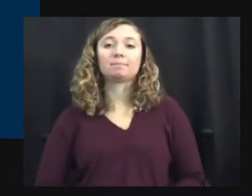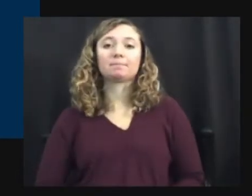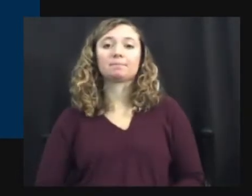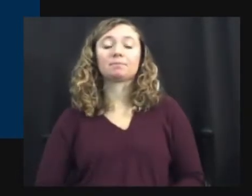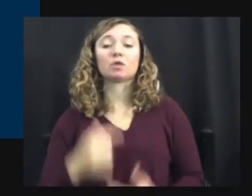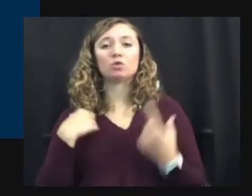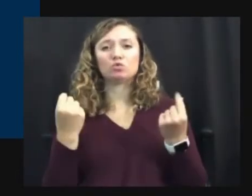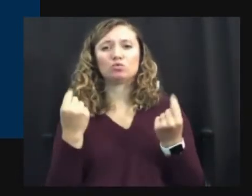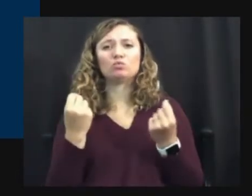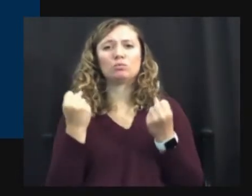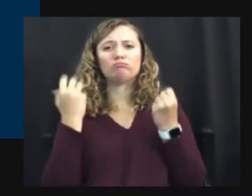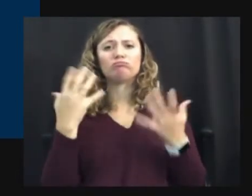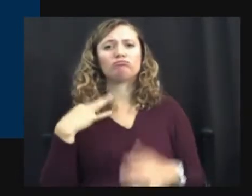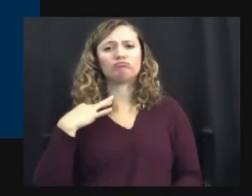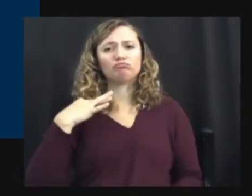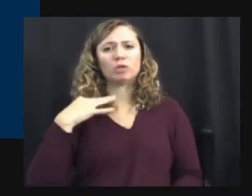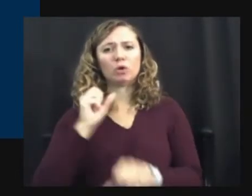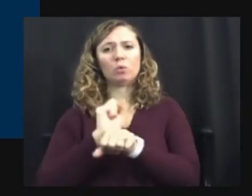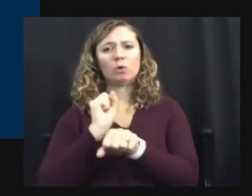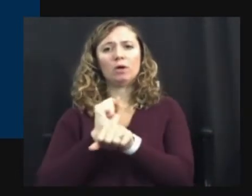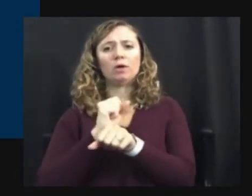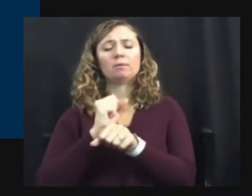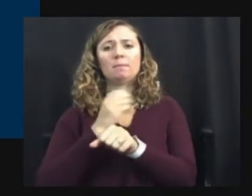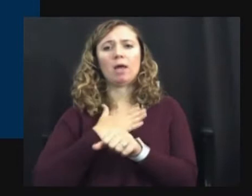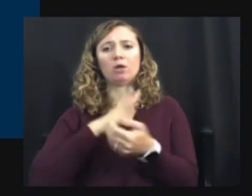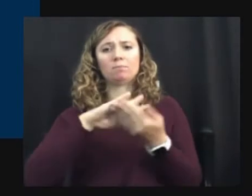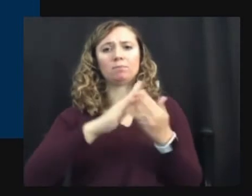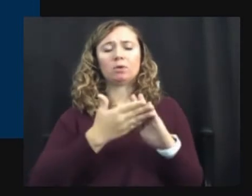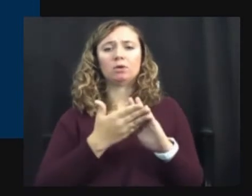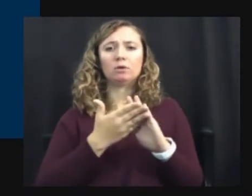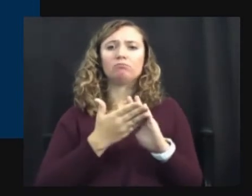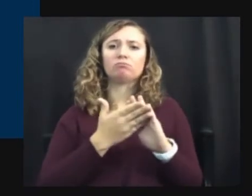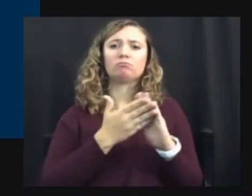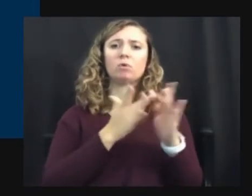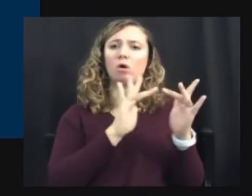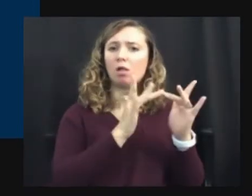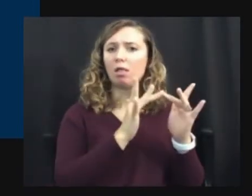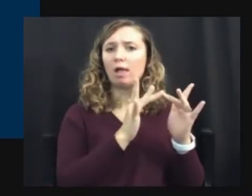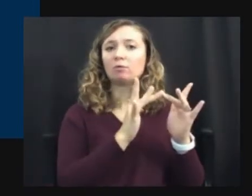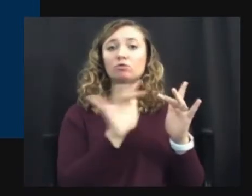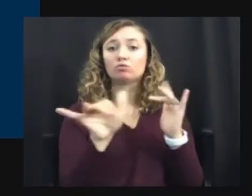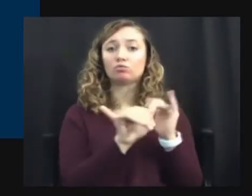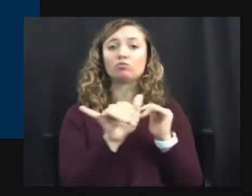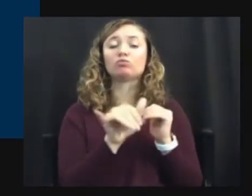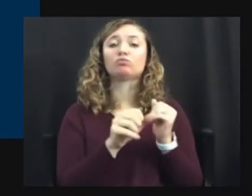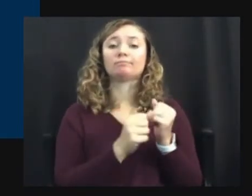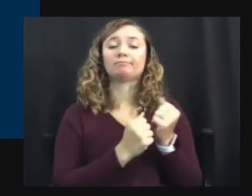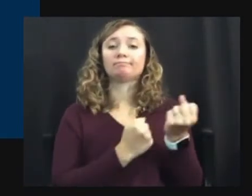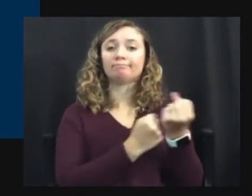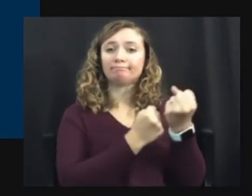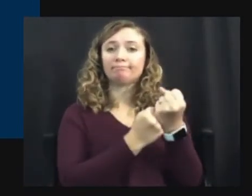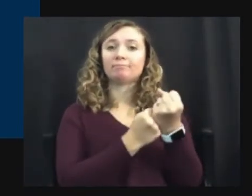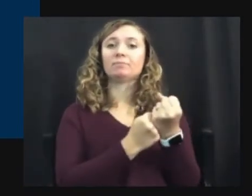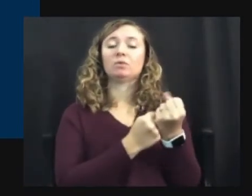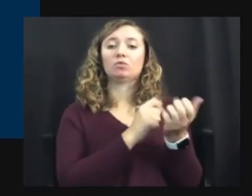volunteer work in the community, as well as online activism and writing and things like that.